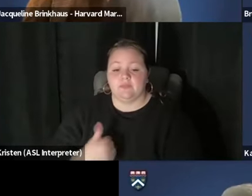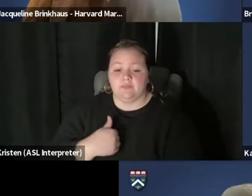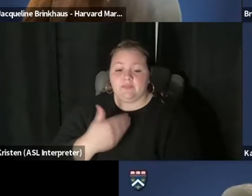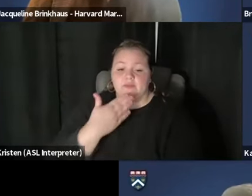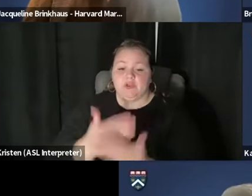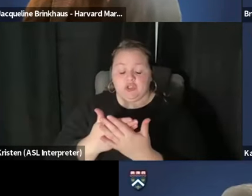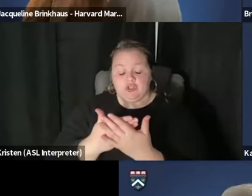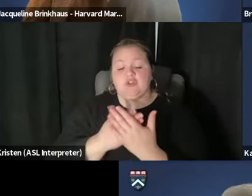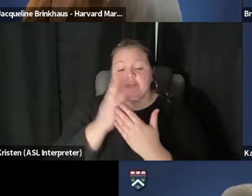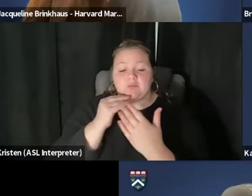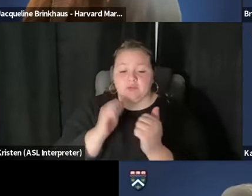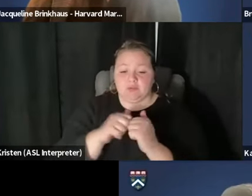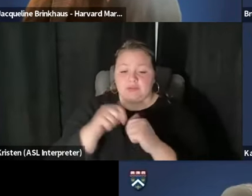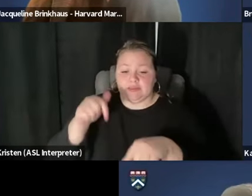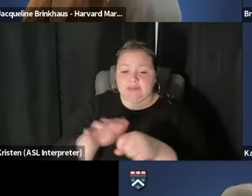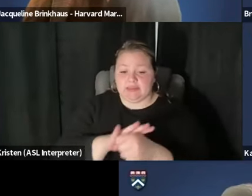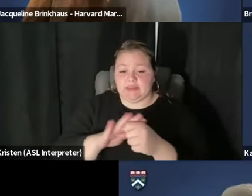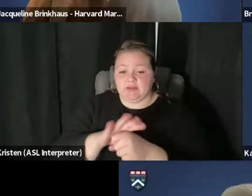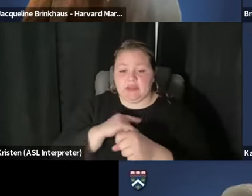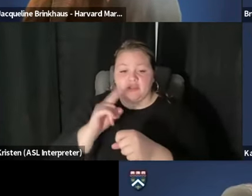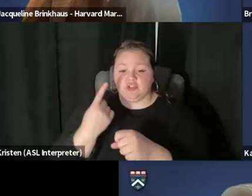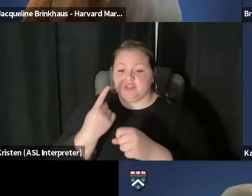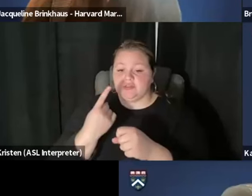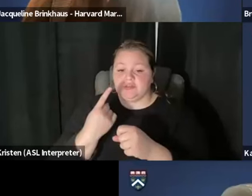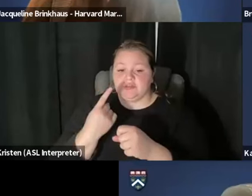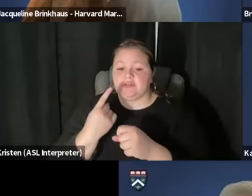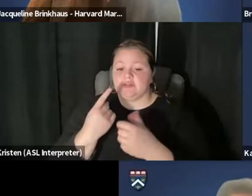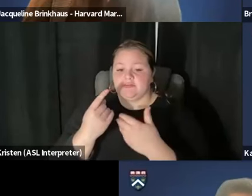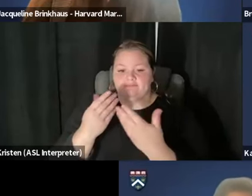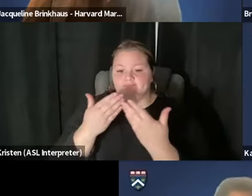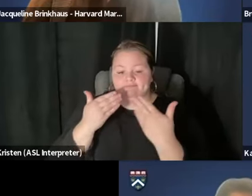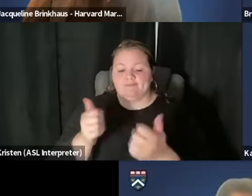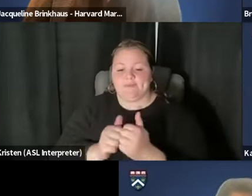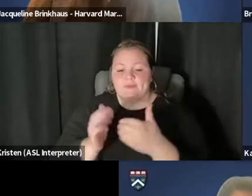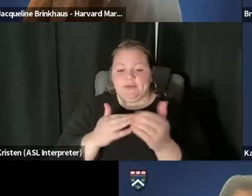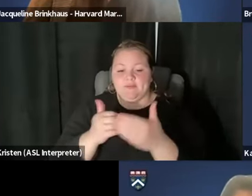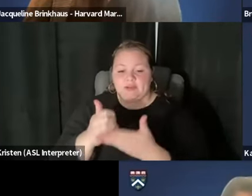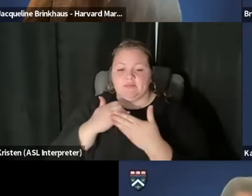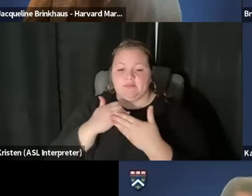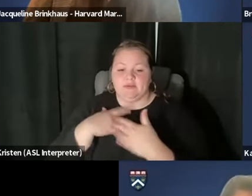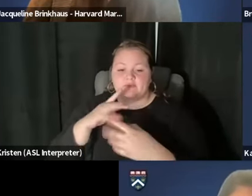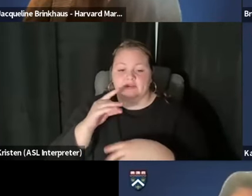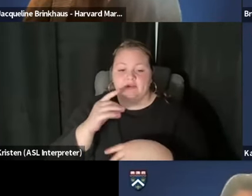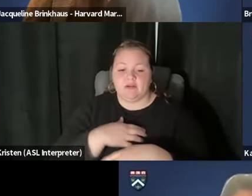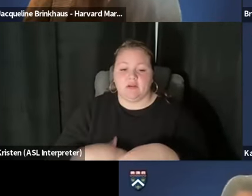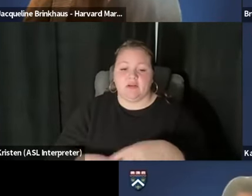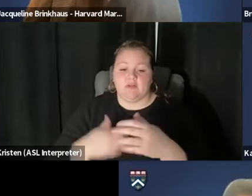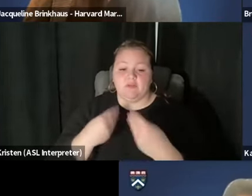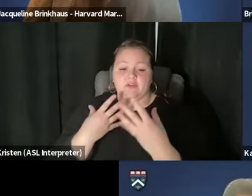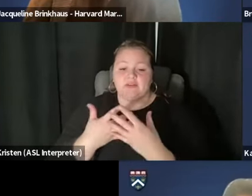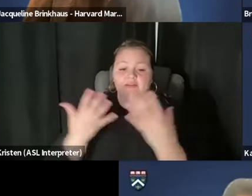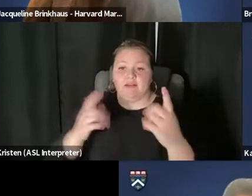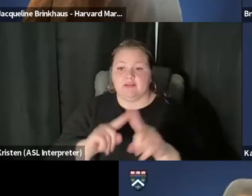area, right? So I just go with whatever helps me. And I found that Harvard provides you a lot of options, a lot of course options are there. And you